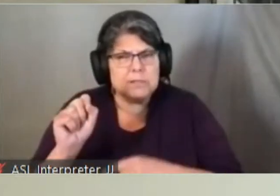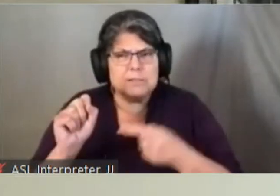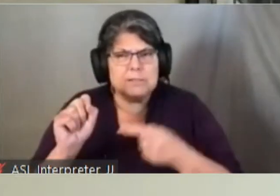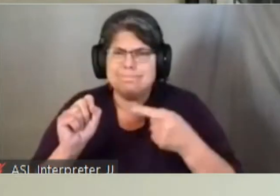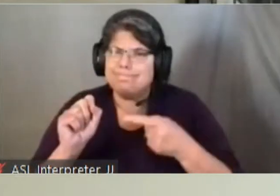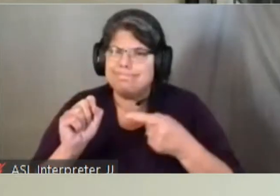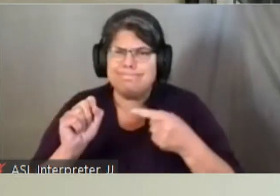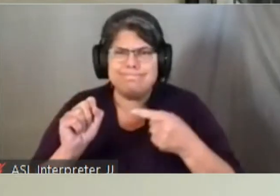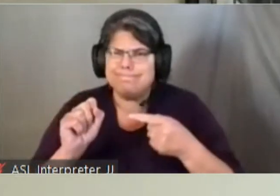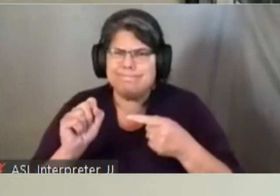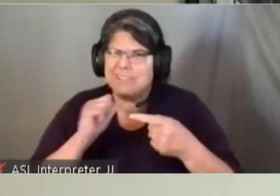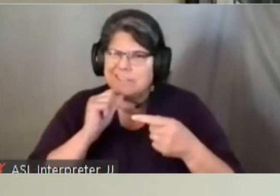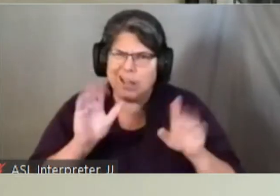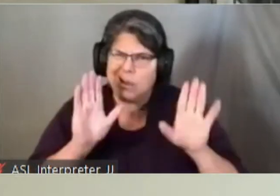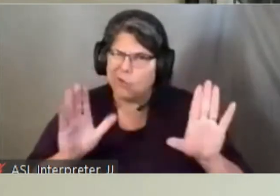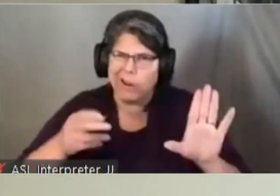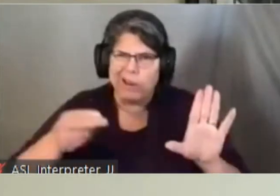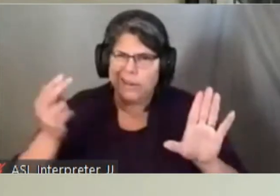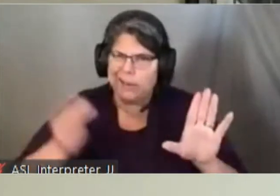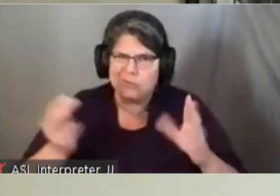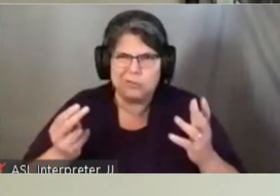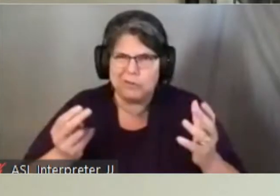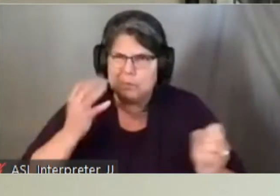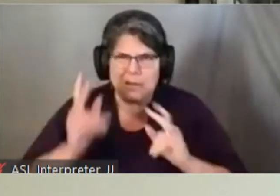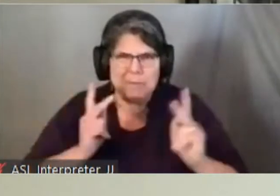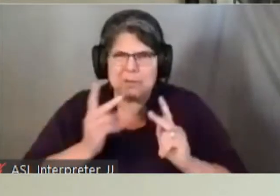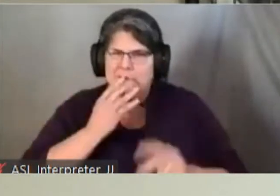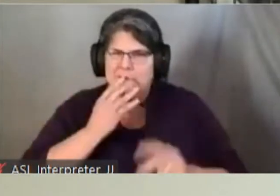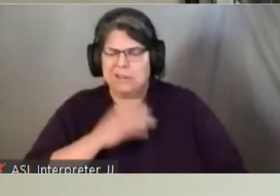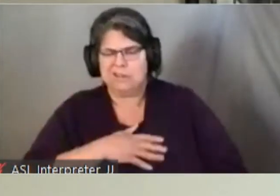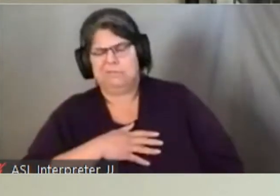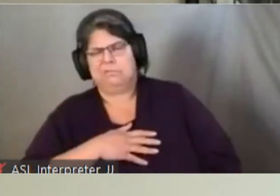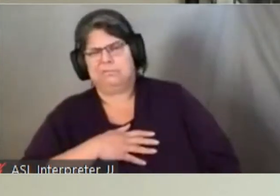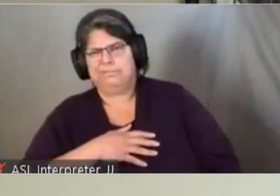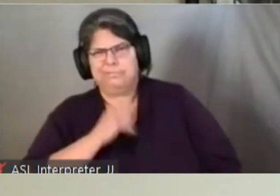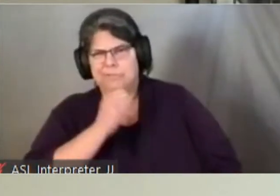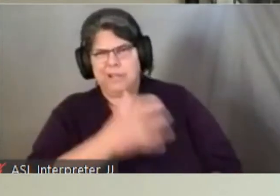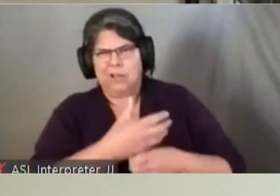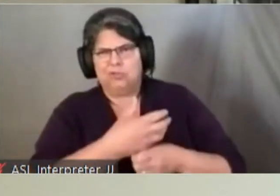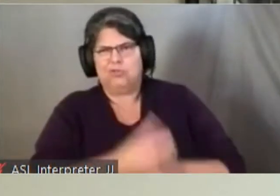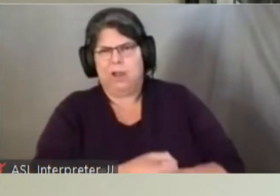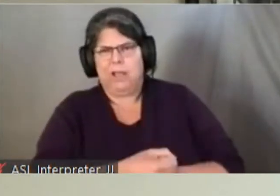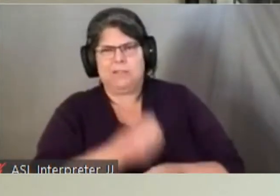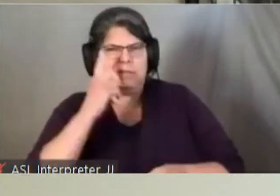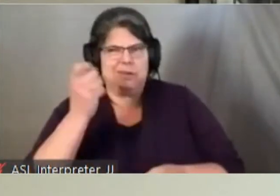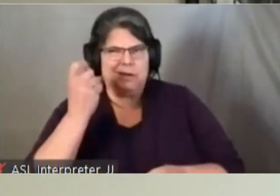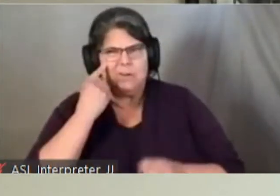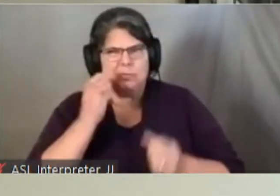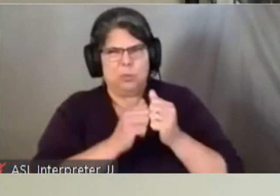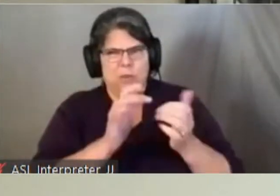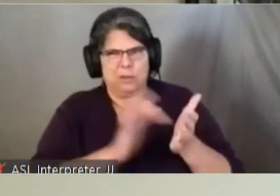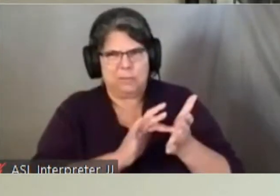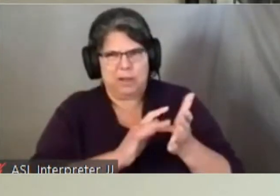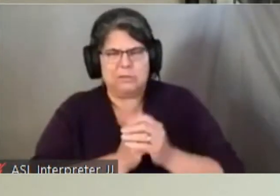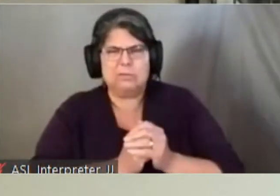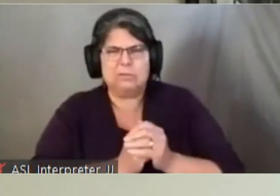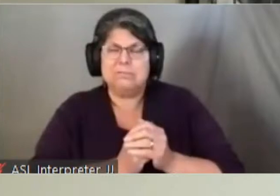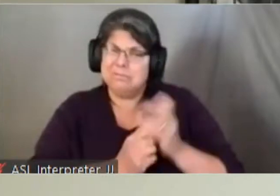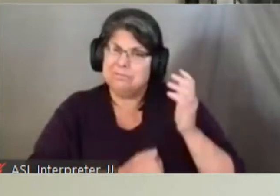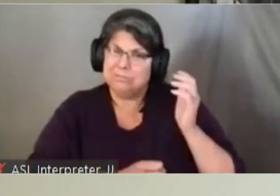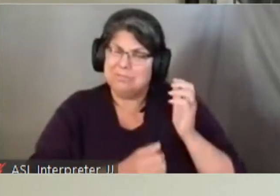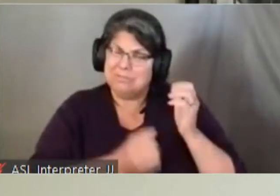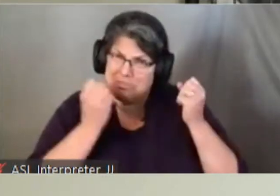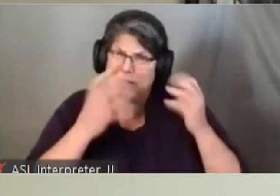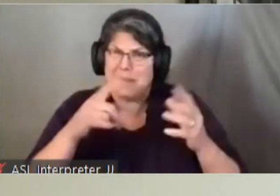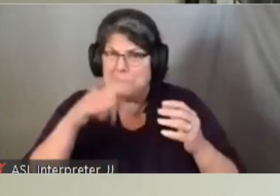the best history of being trustworthy. And so there are a number of groups, Black people in particular, are